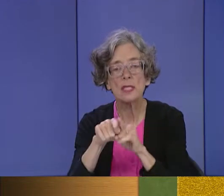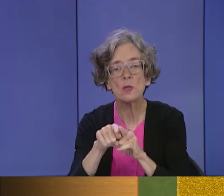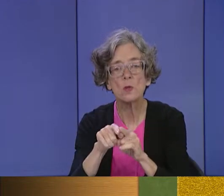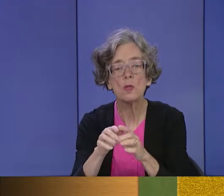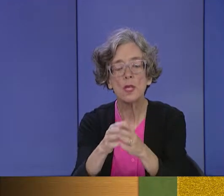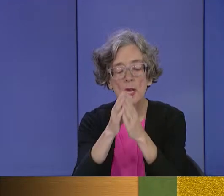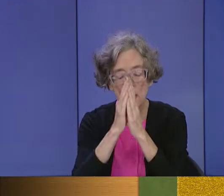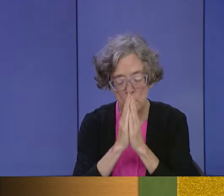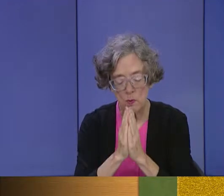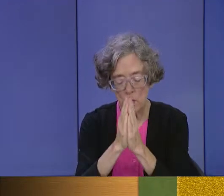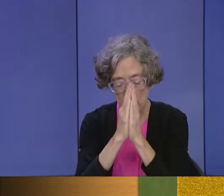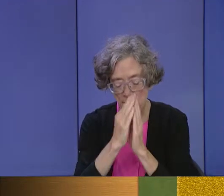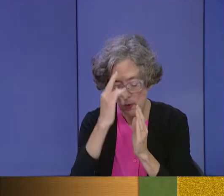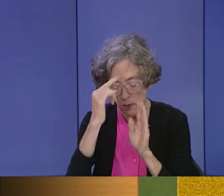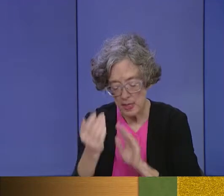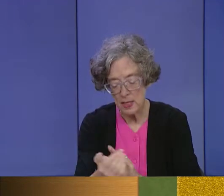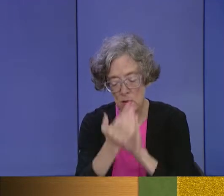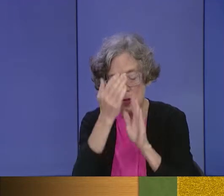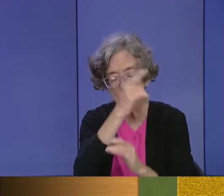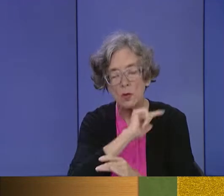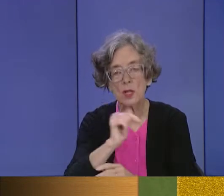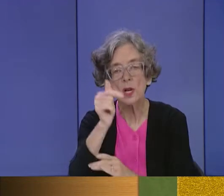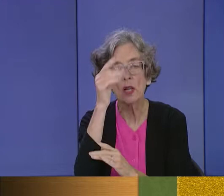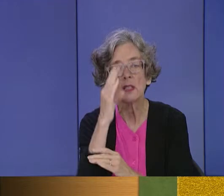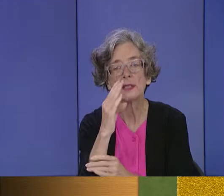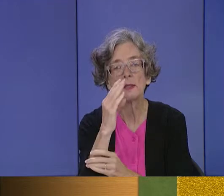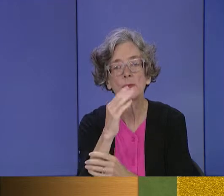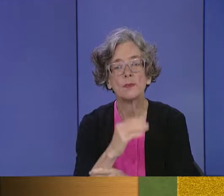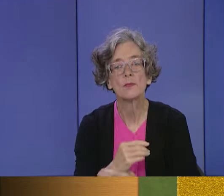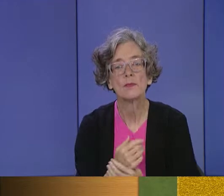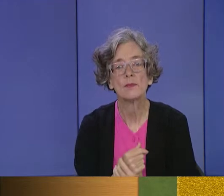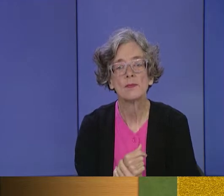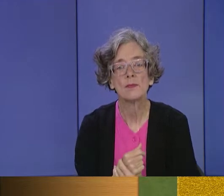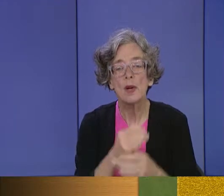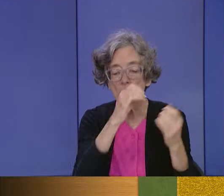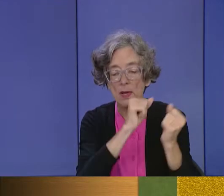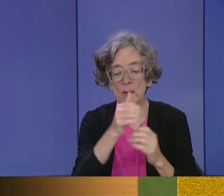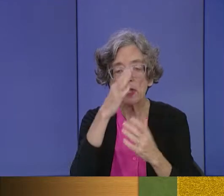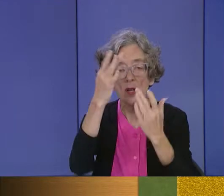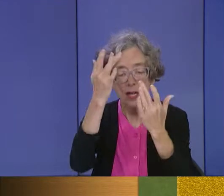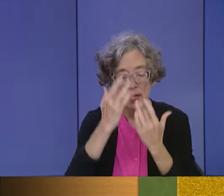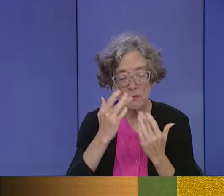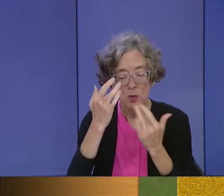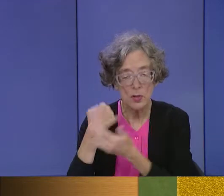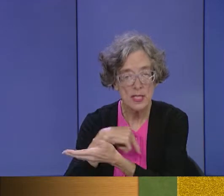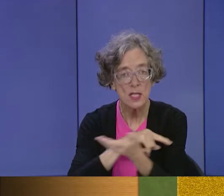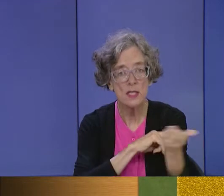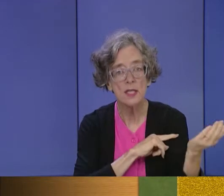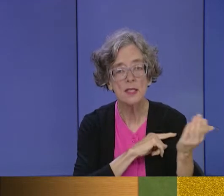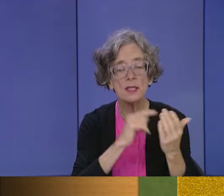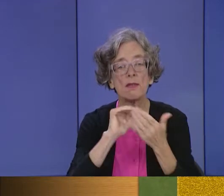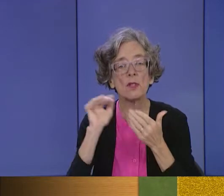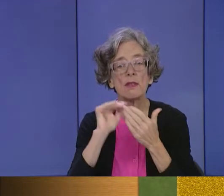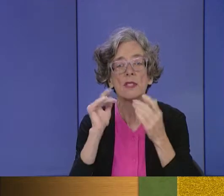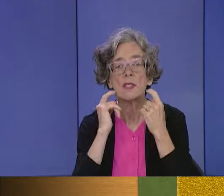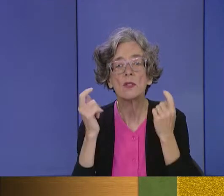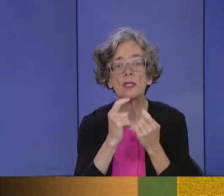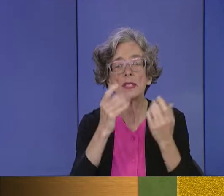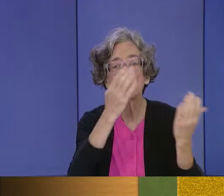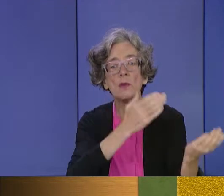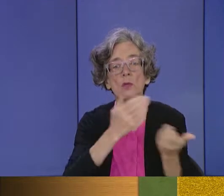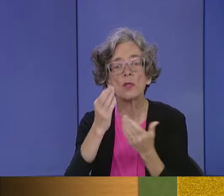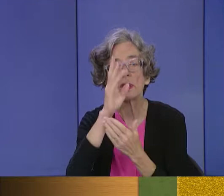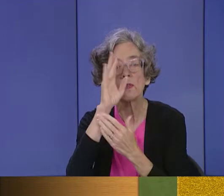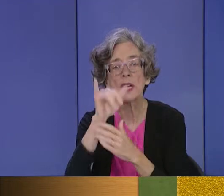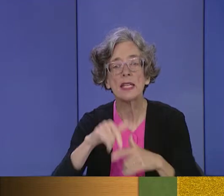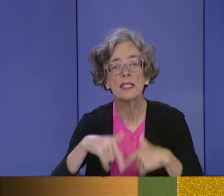and sisters, to pray for me to the Lord our God. May Almighty God have mercy on us, forgive us our sins, and bring us to